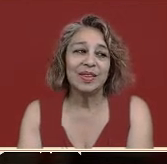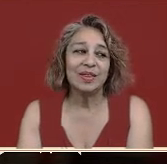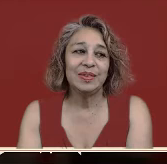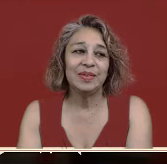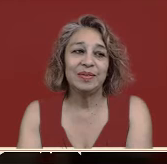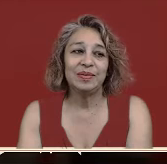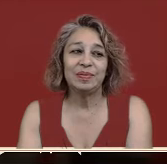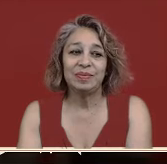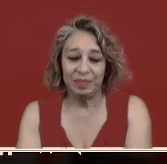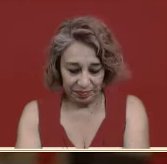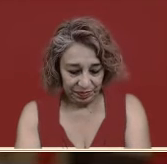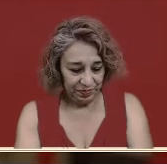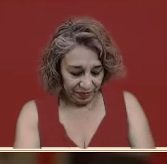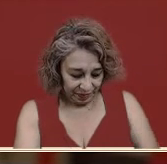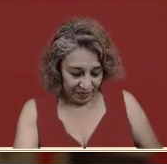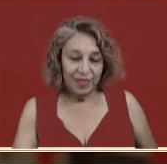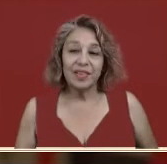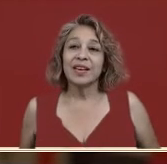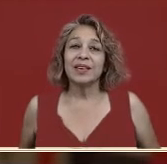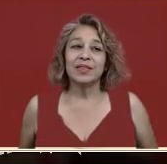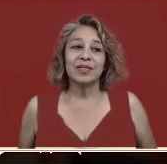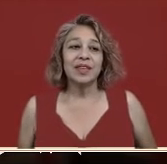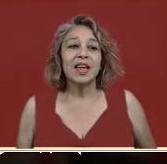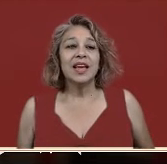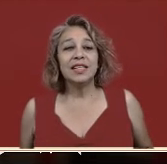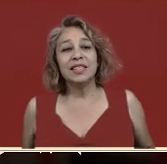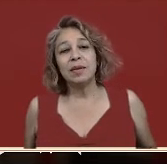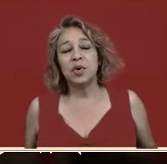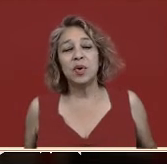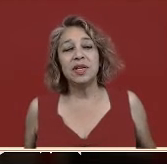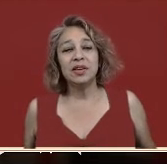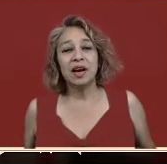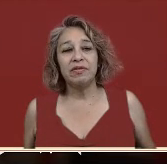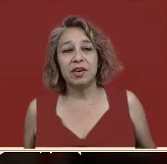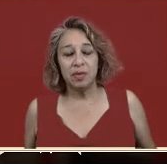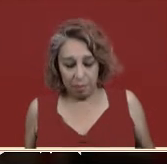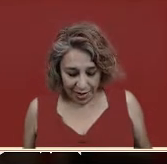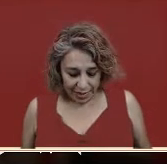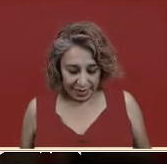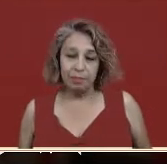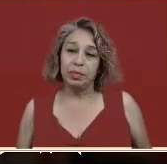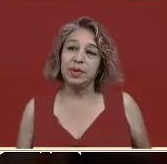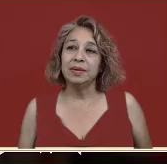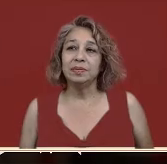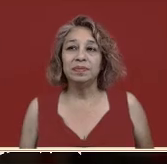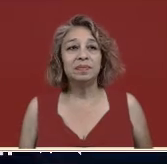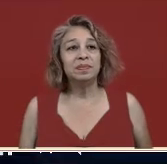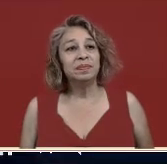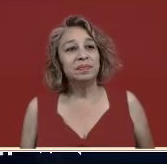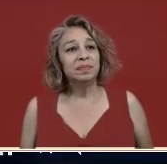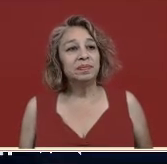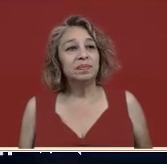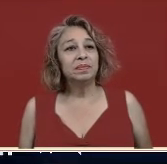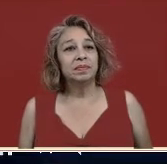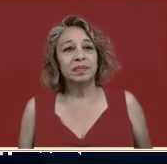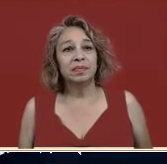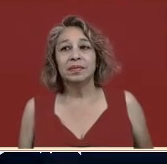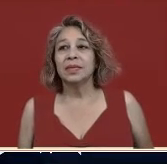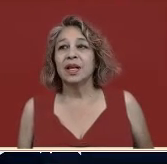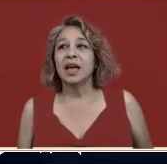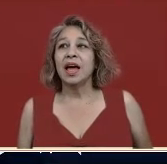goes. Voy a gobernar con el ejemplo. He says, I'm going to govern by example. Y con